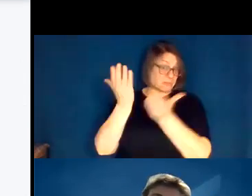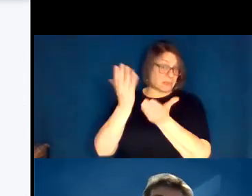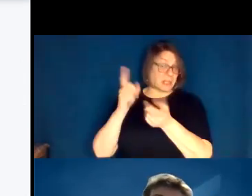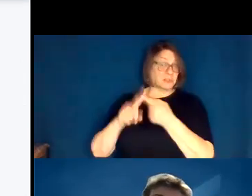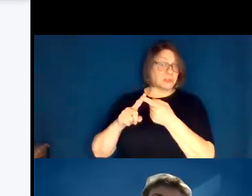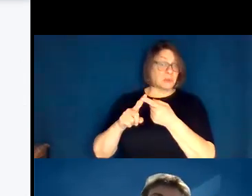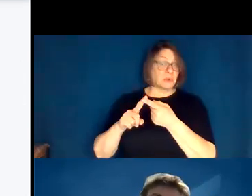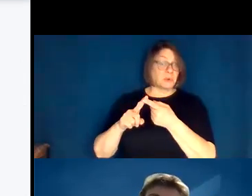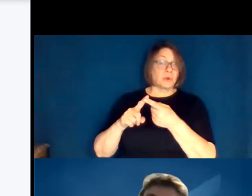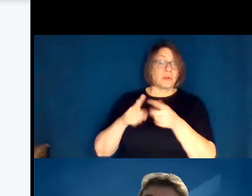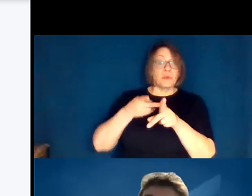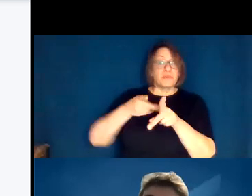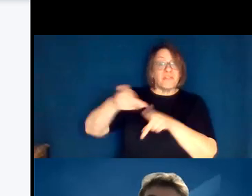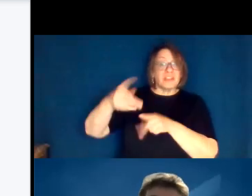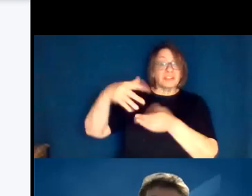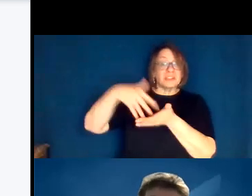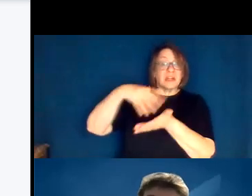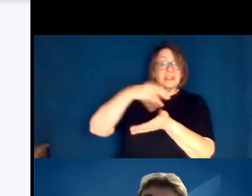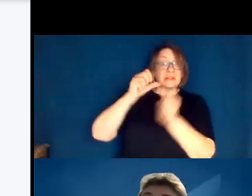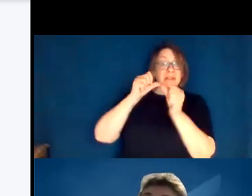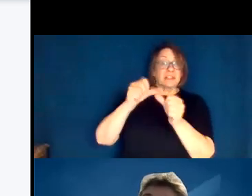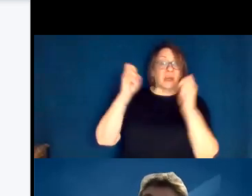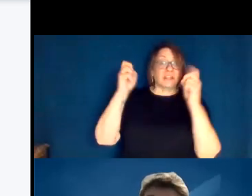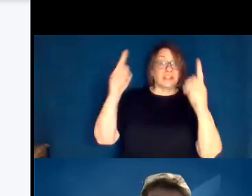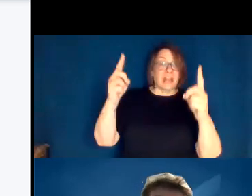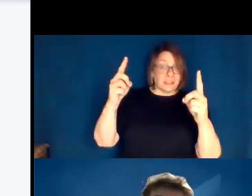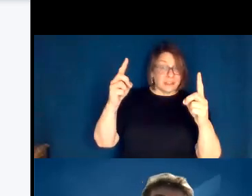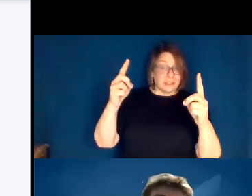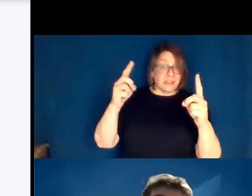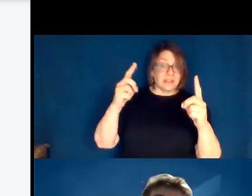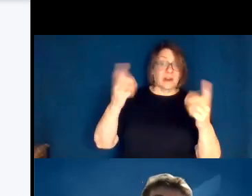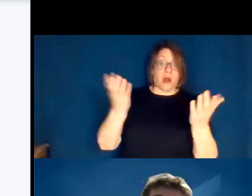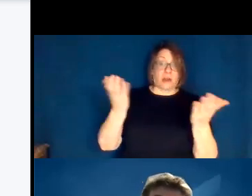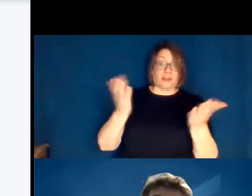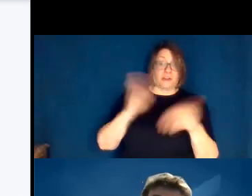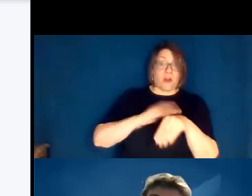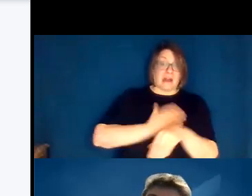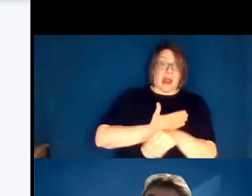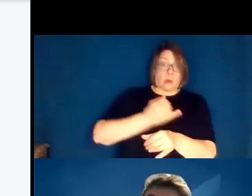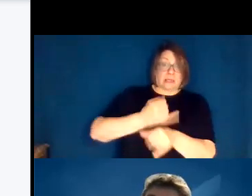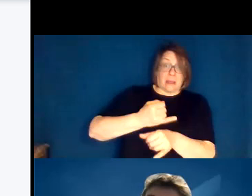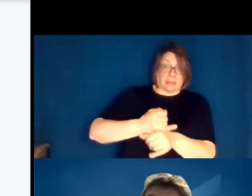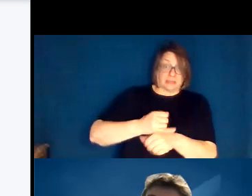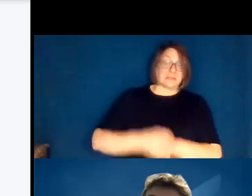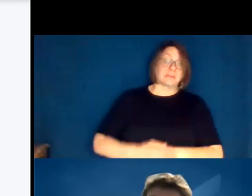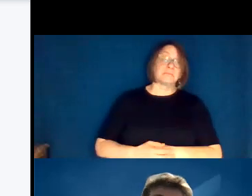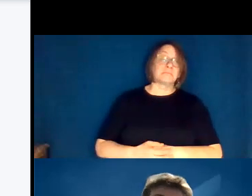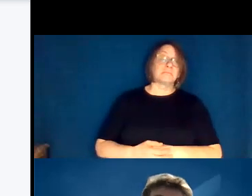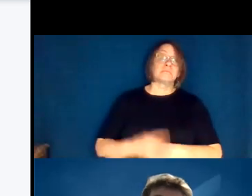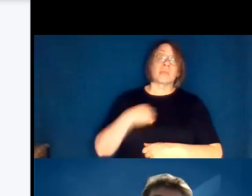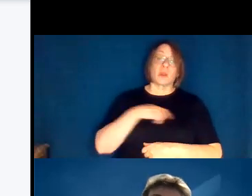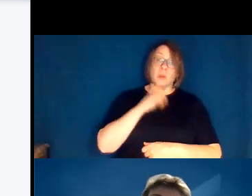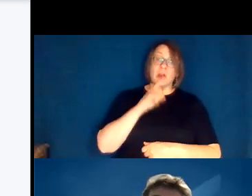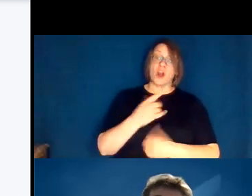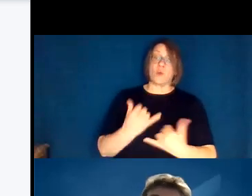the professional studies and continuing education on our campus. And we are in the